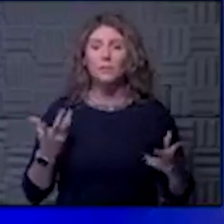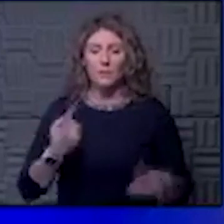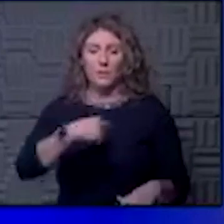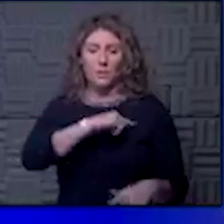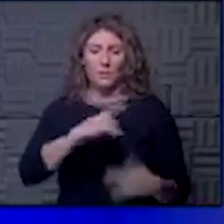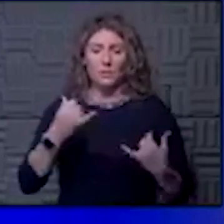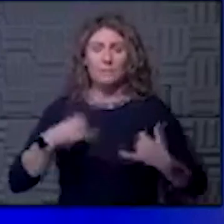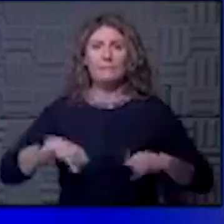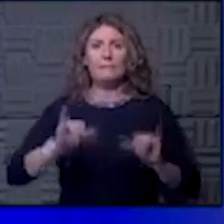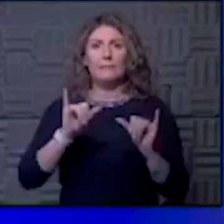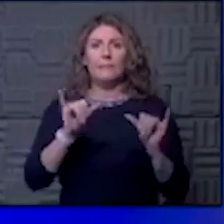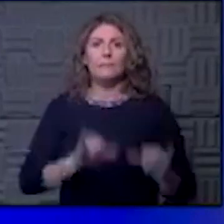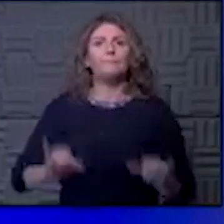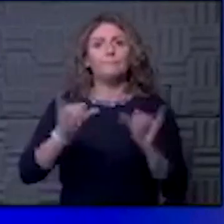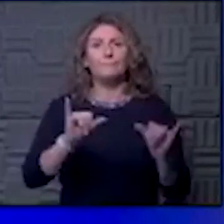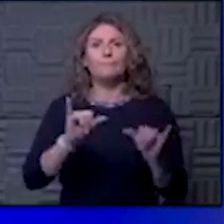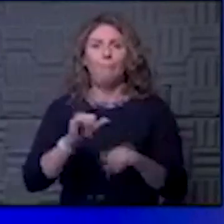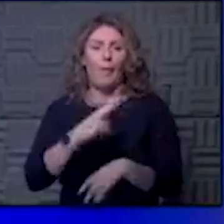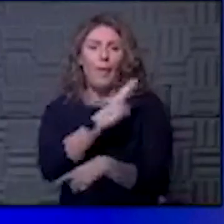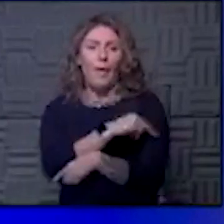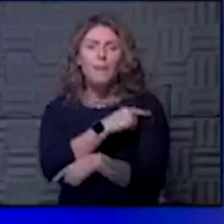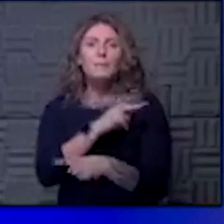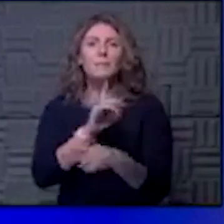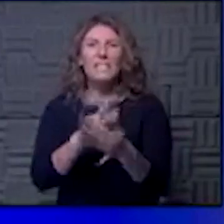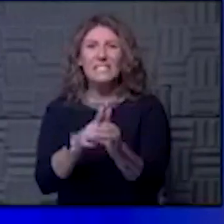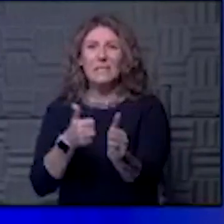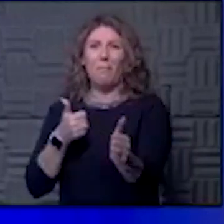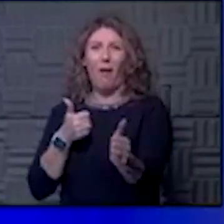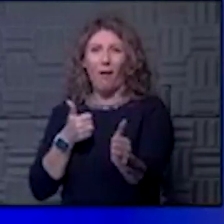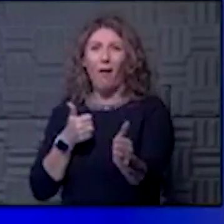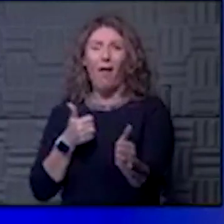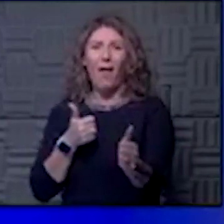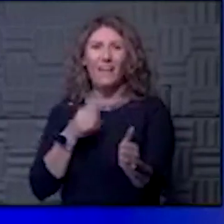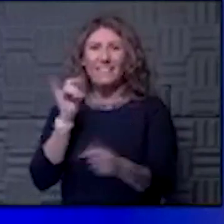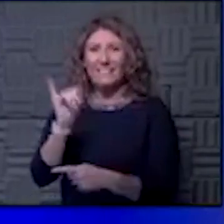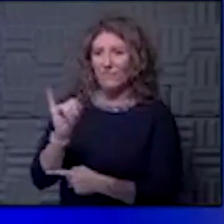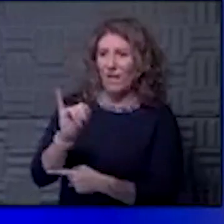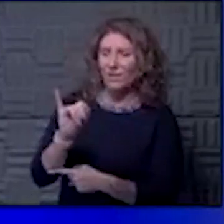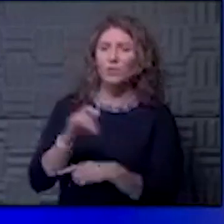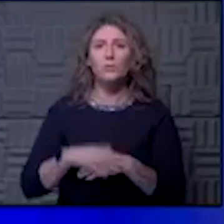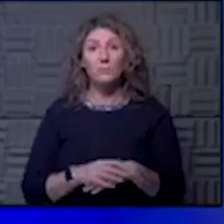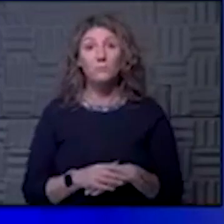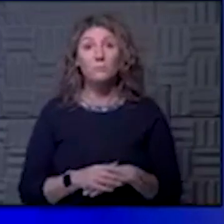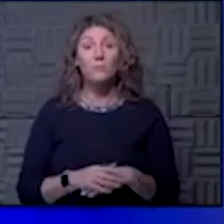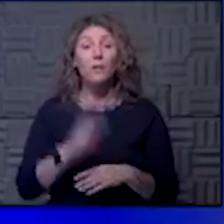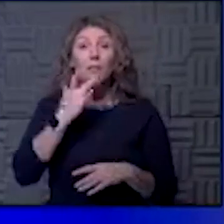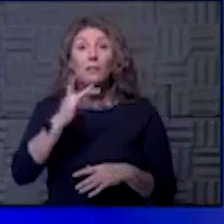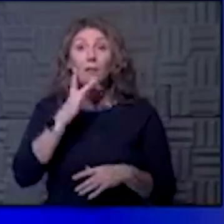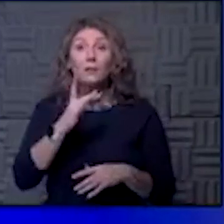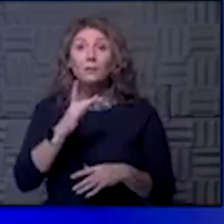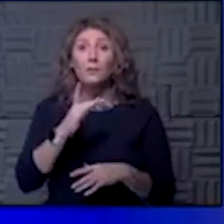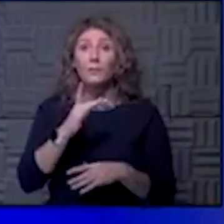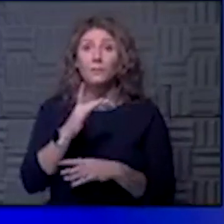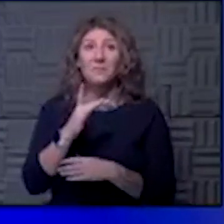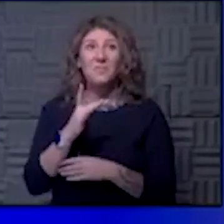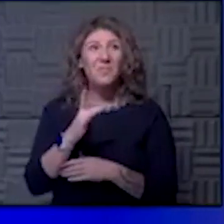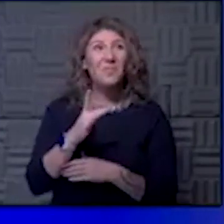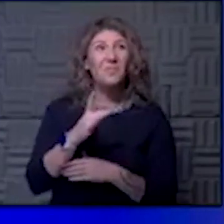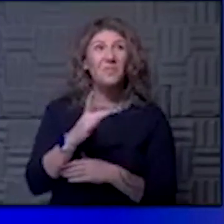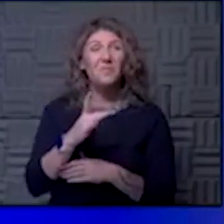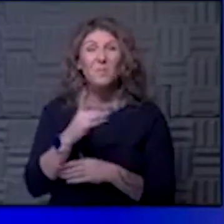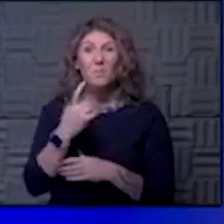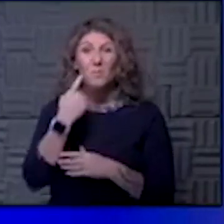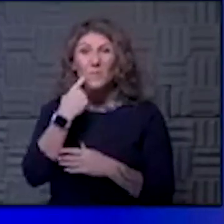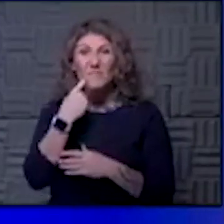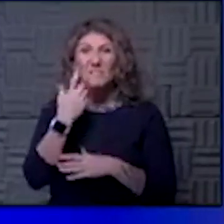being consistent with what we've said. Hospitalizations lag behind infections. And we know, luckily, over the past 5 or 6 days,